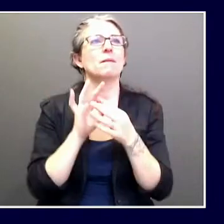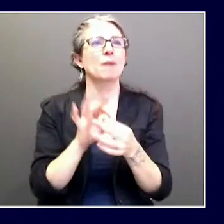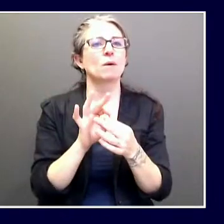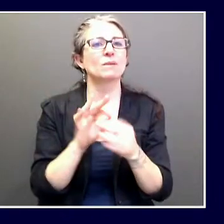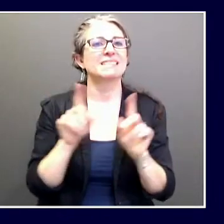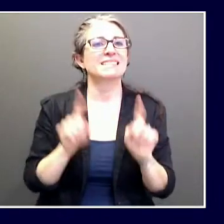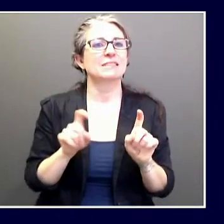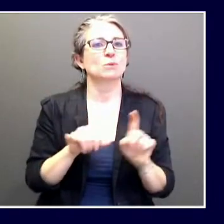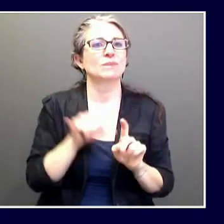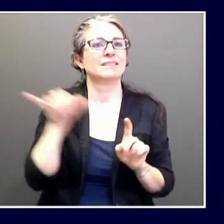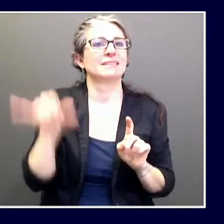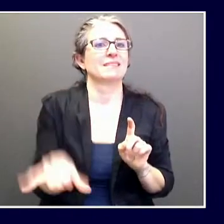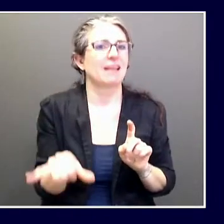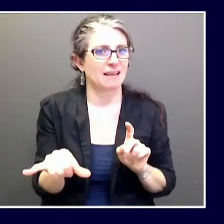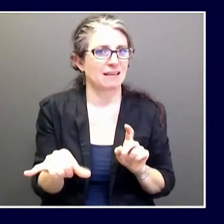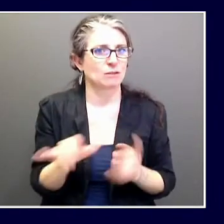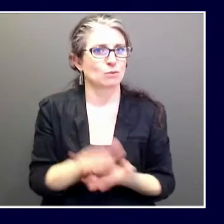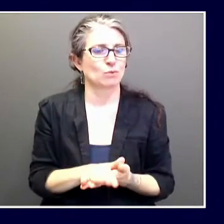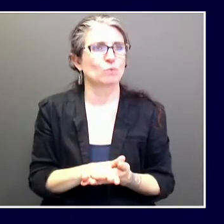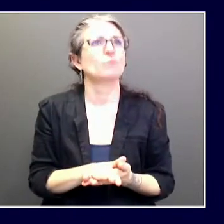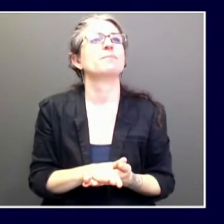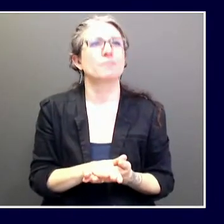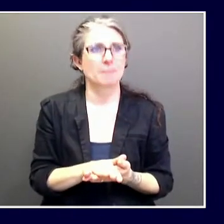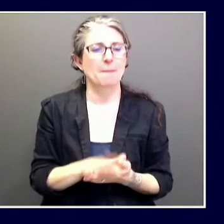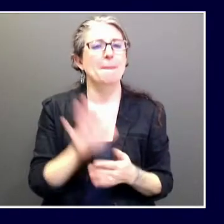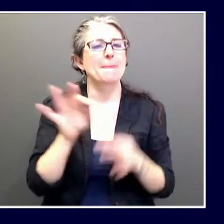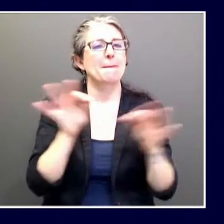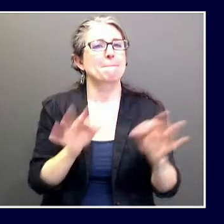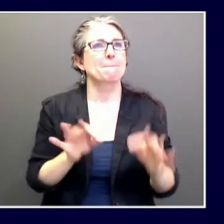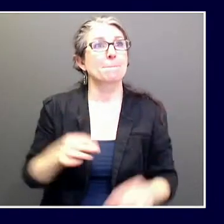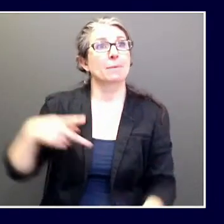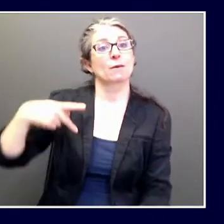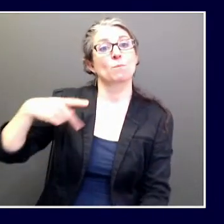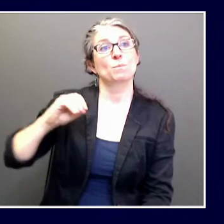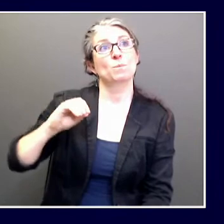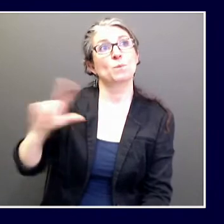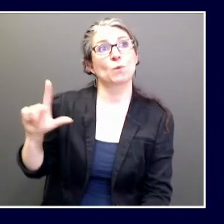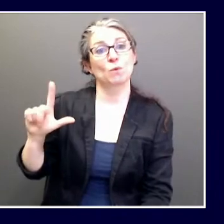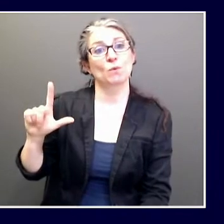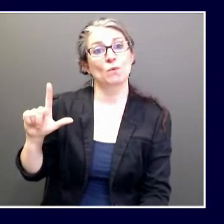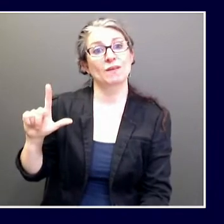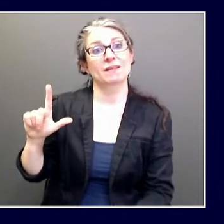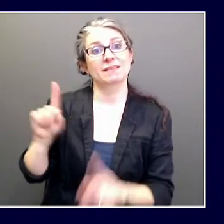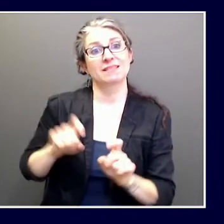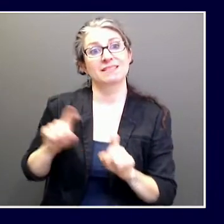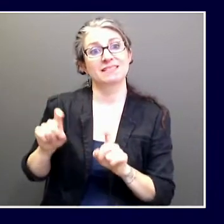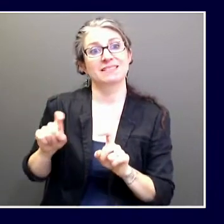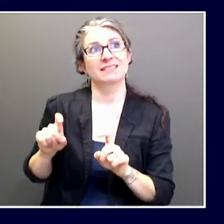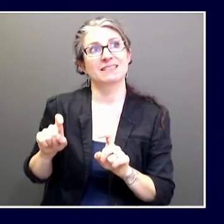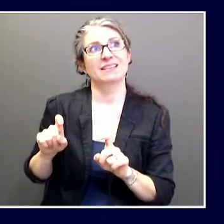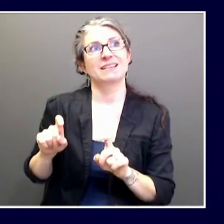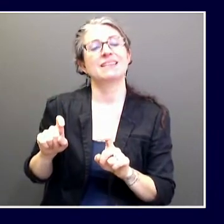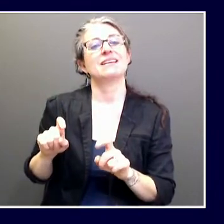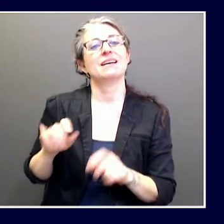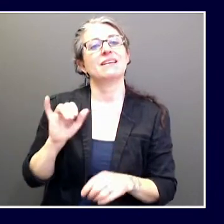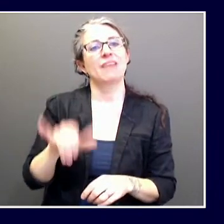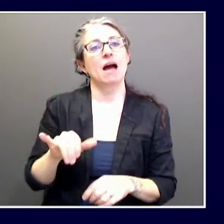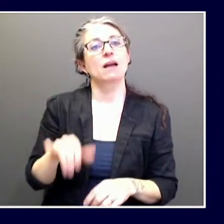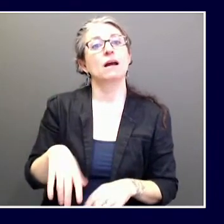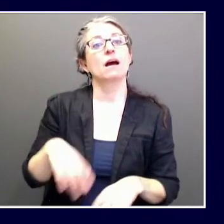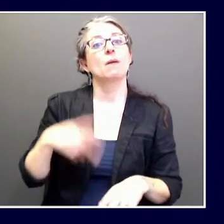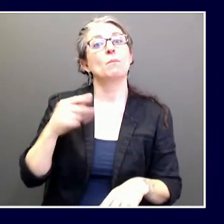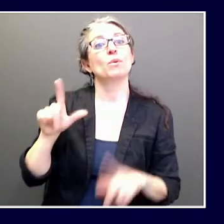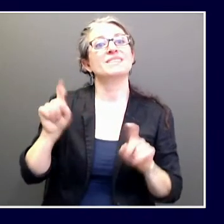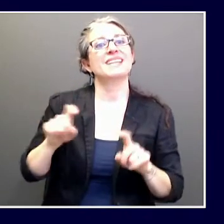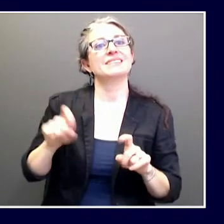vehicle to effectuate test to stay. That is how we accomplish test to stay in Maine, as the commissioner noted. Thank you.